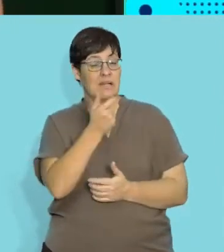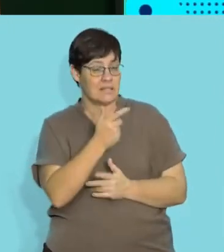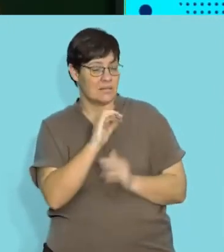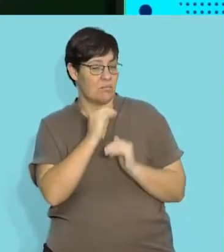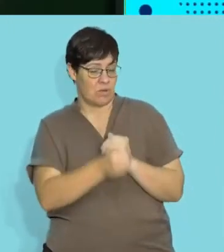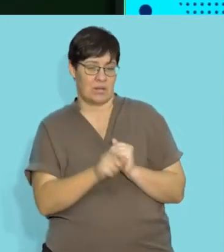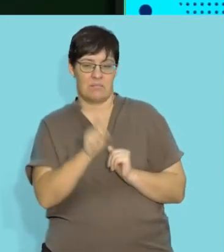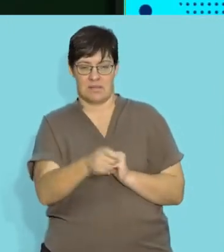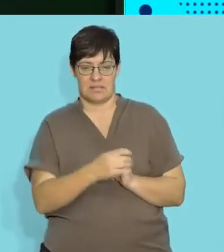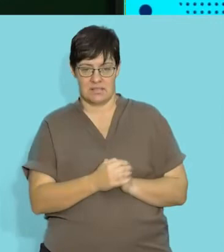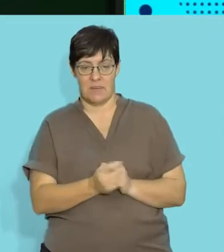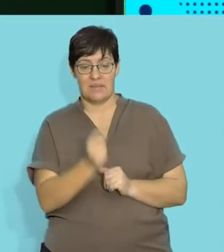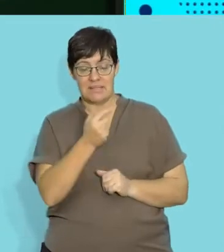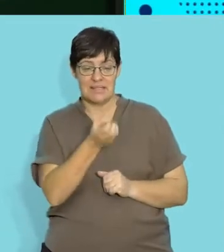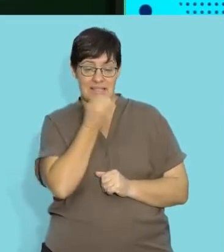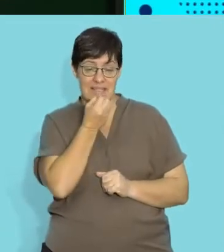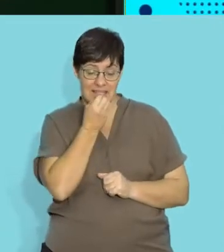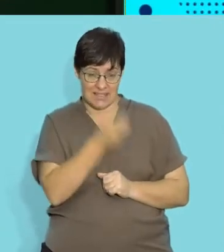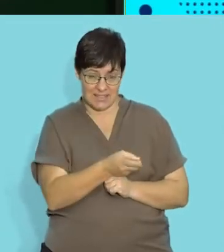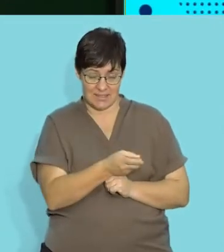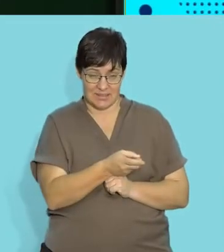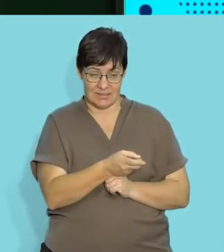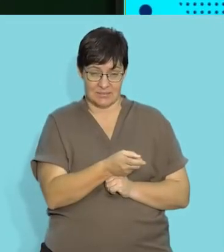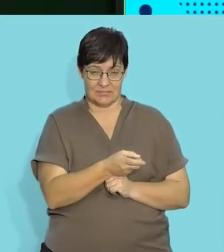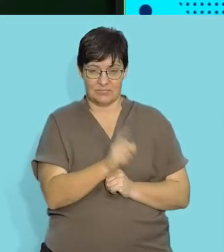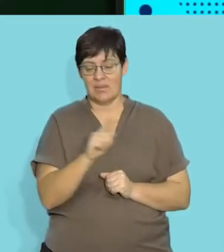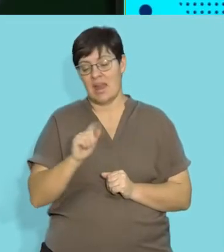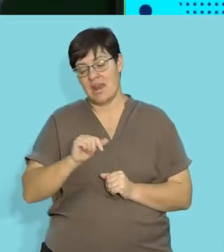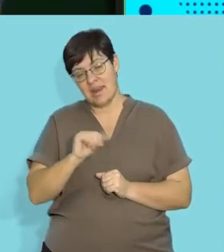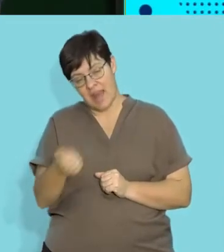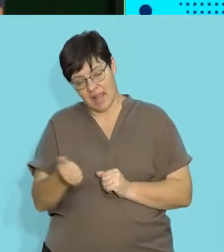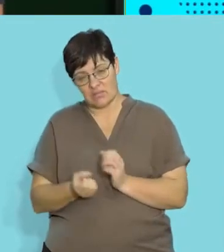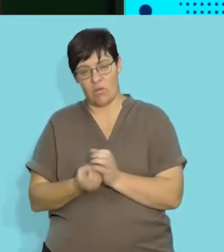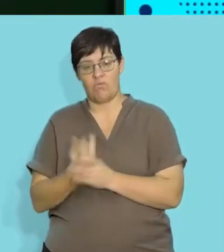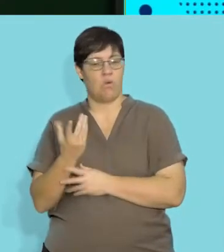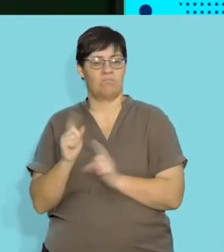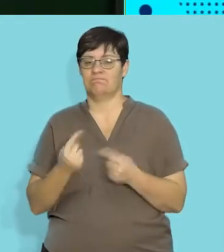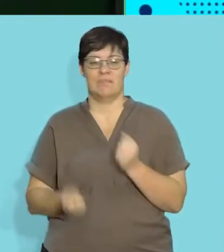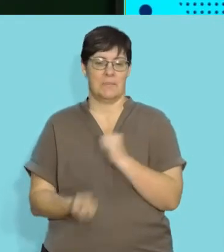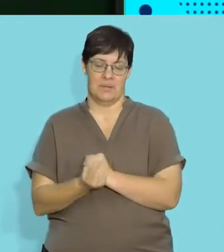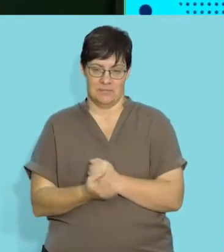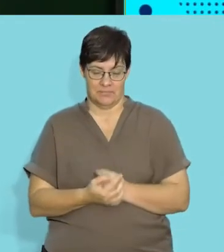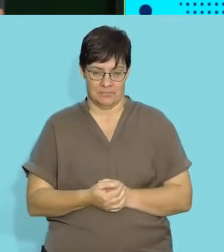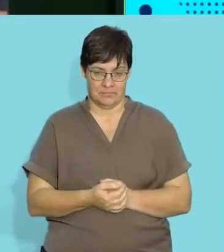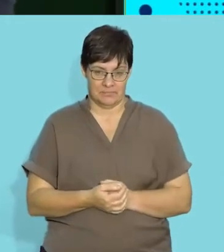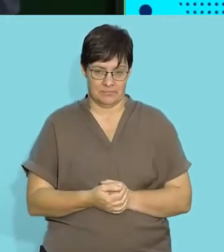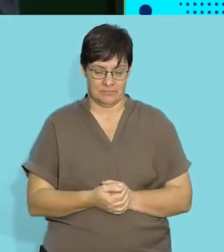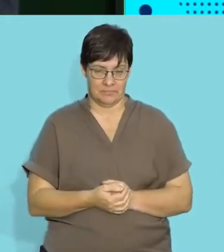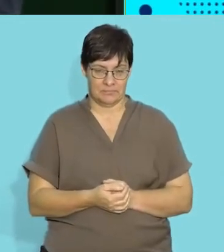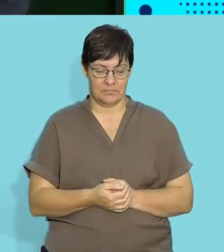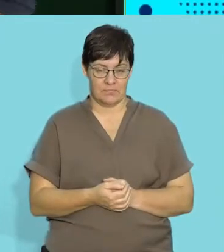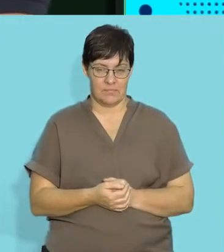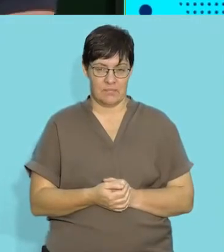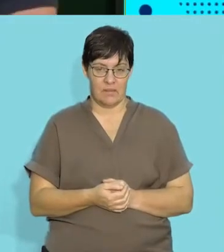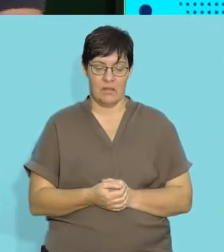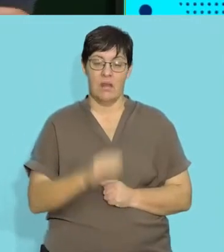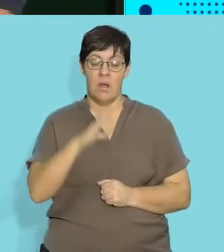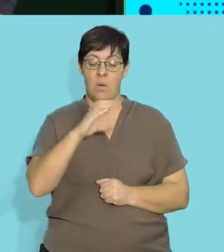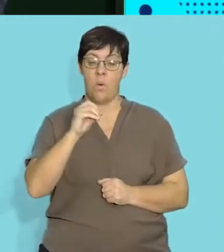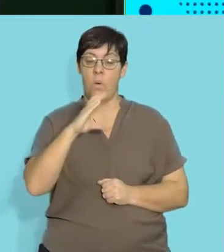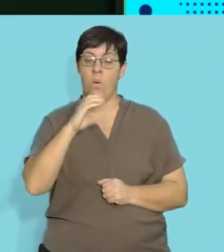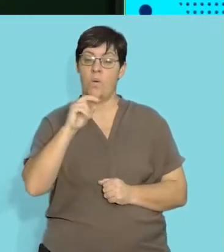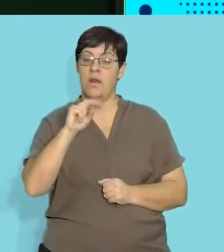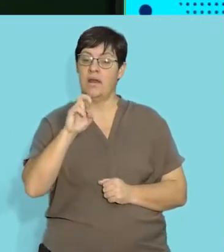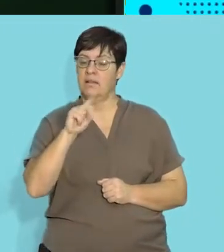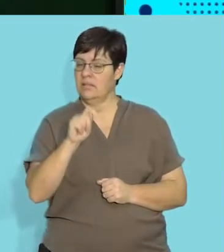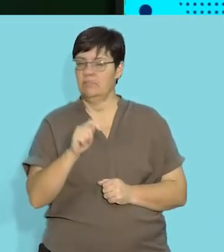protected, because if seeds are eaten, it means that the next generation of growth cannot continue. So the coconut is a